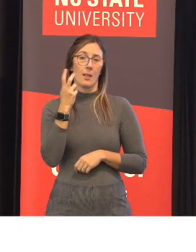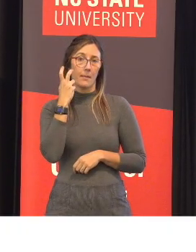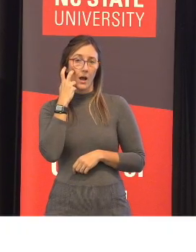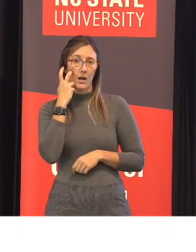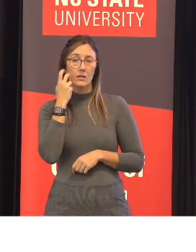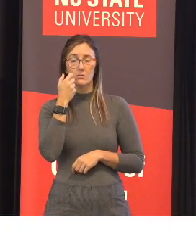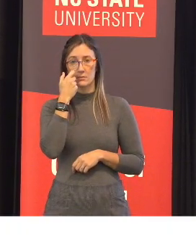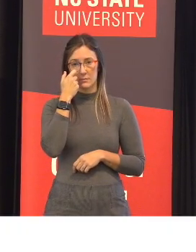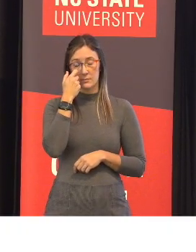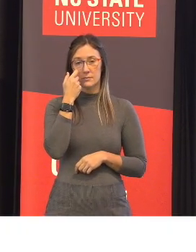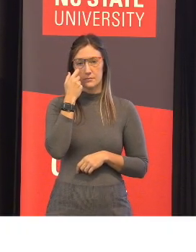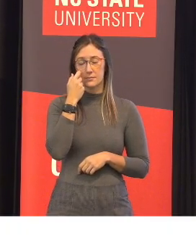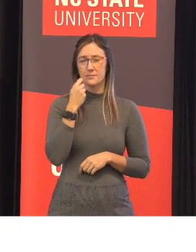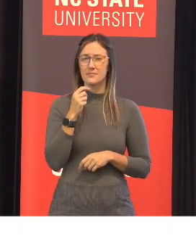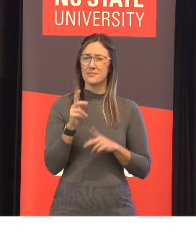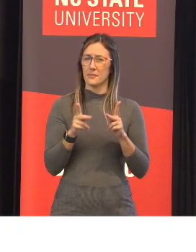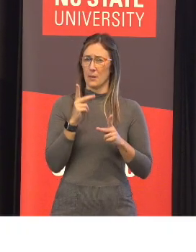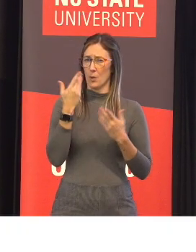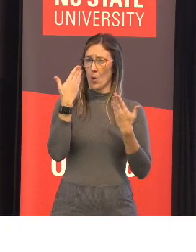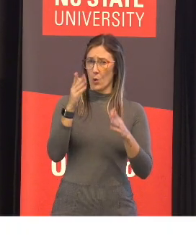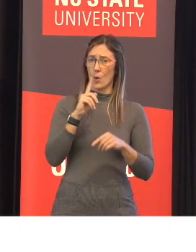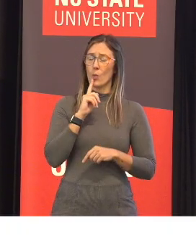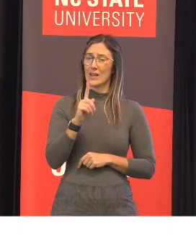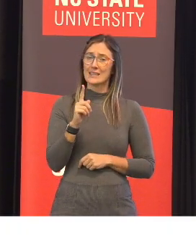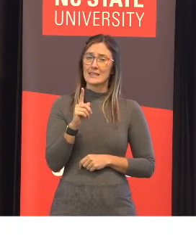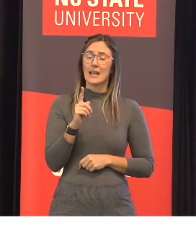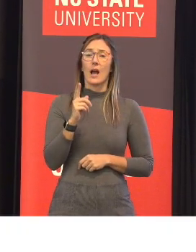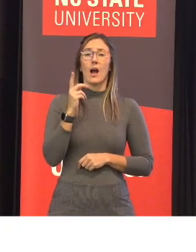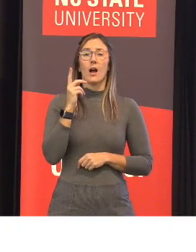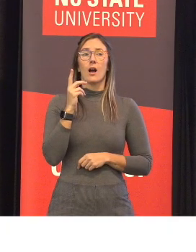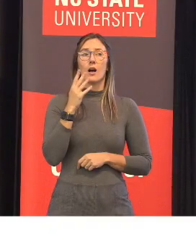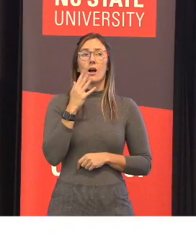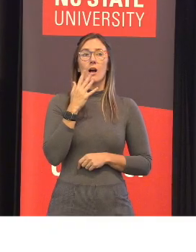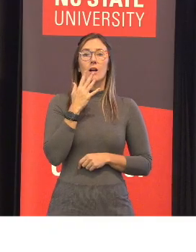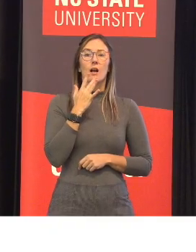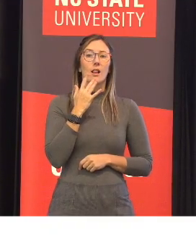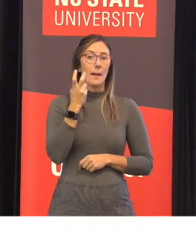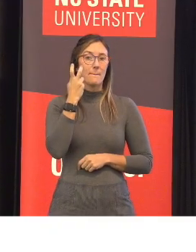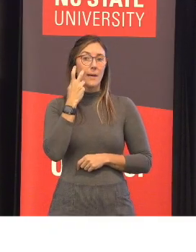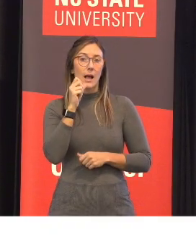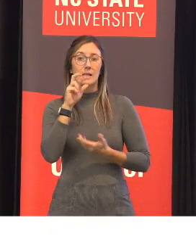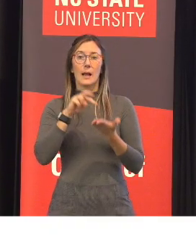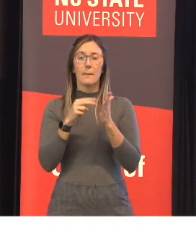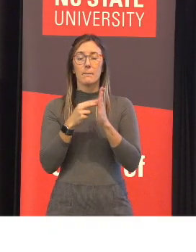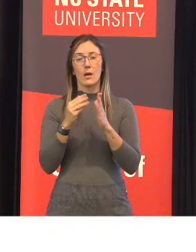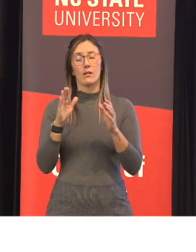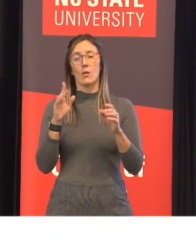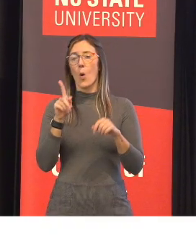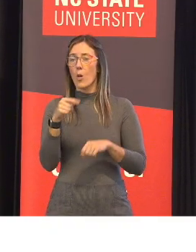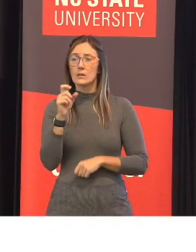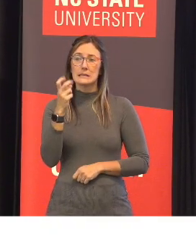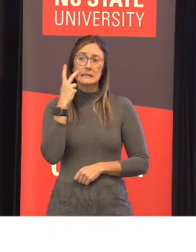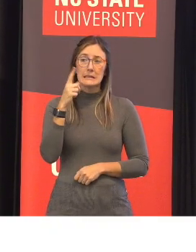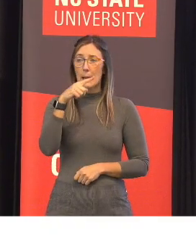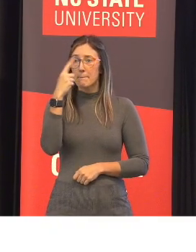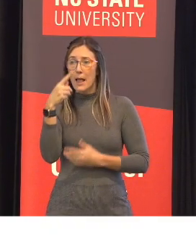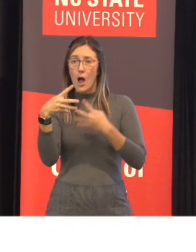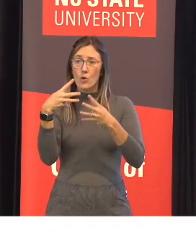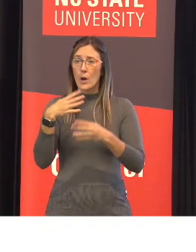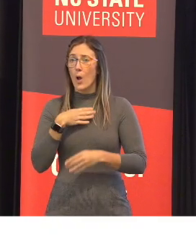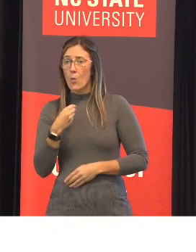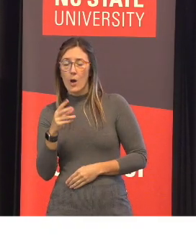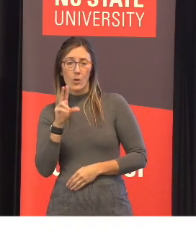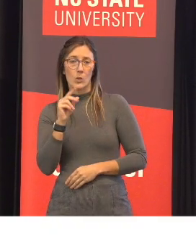rarely shades of black, white, and gray. It is usually color weakness, and I'm going to talk about that later. And then this is the most staggering